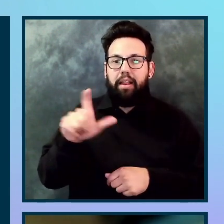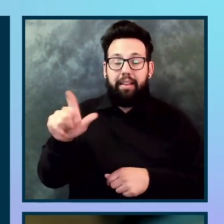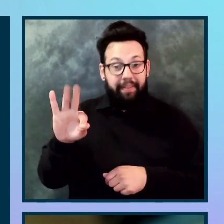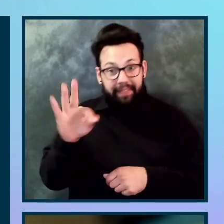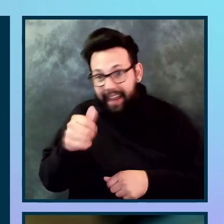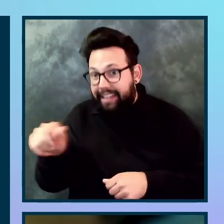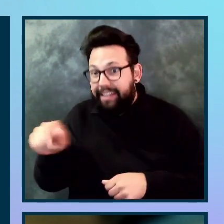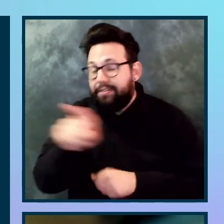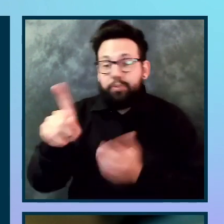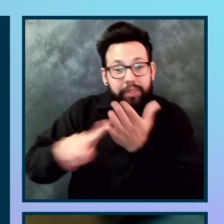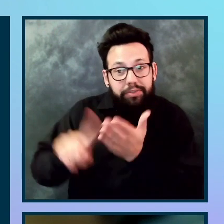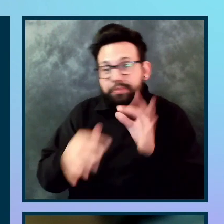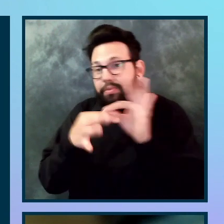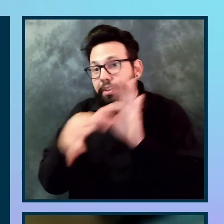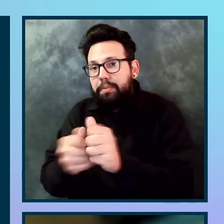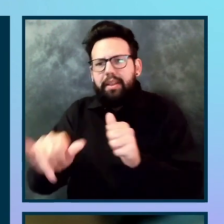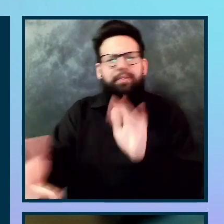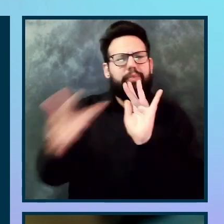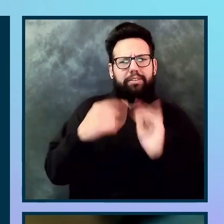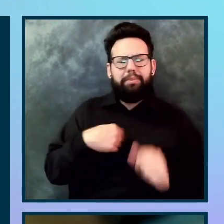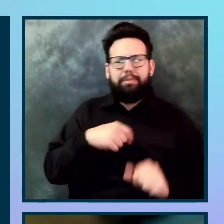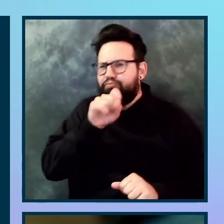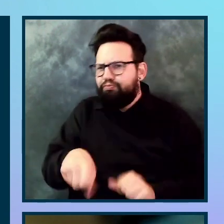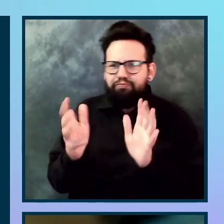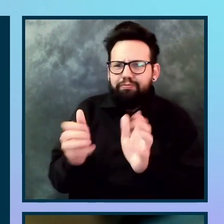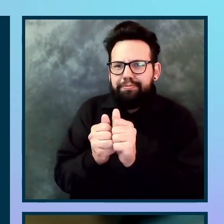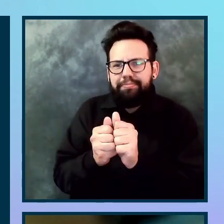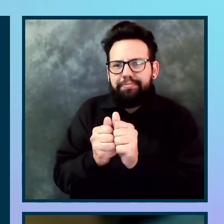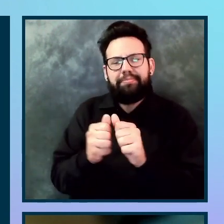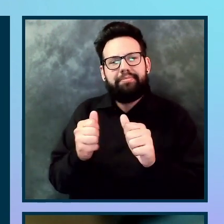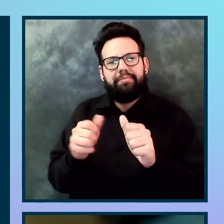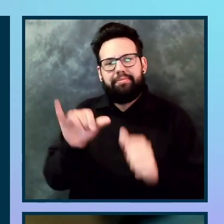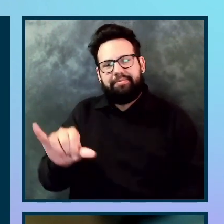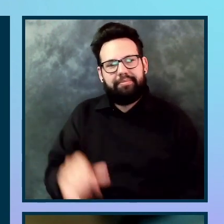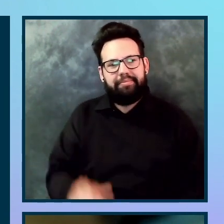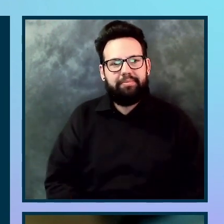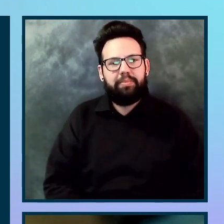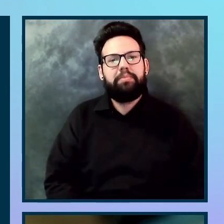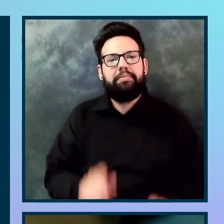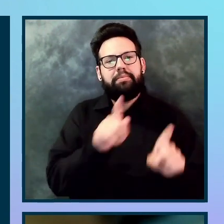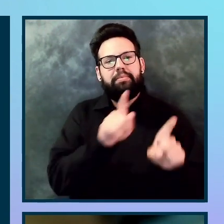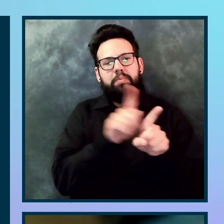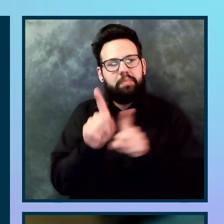that. We also want to have some sort of setting to change from mono audio to spatial audio and to change the volume